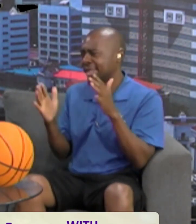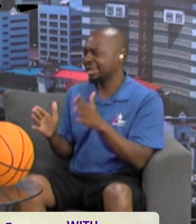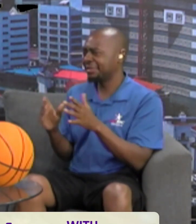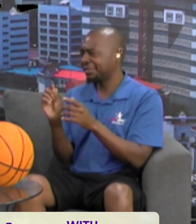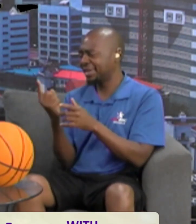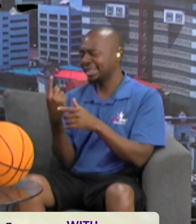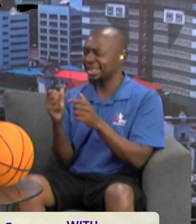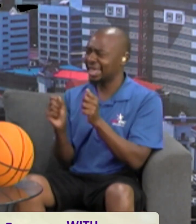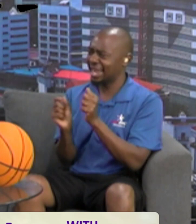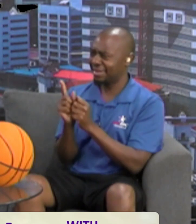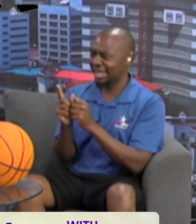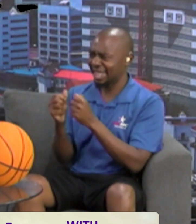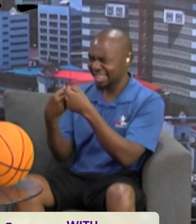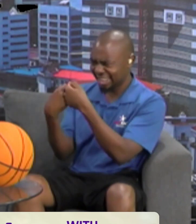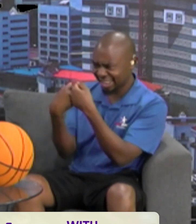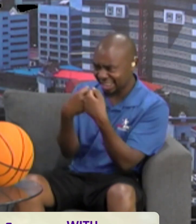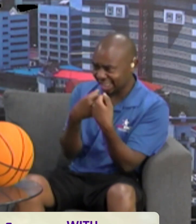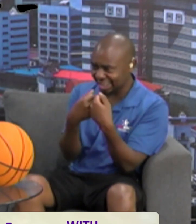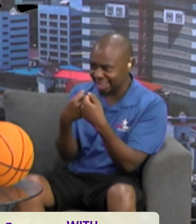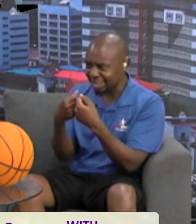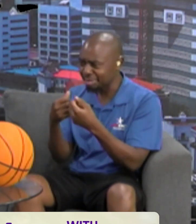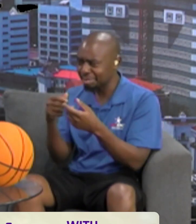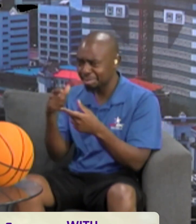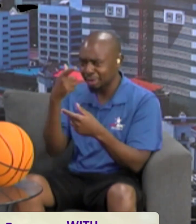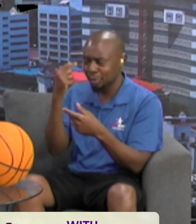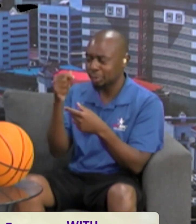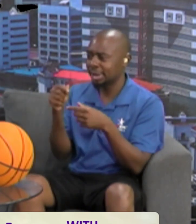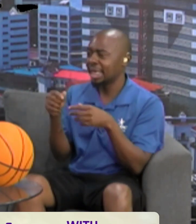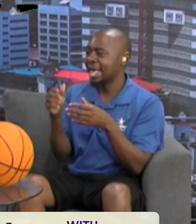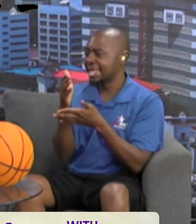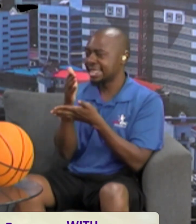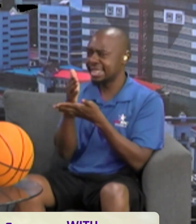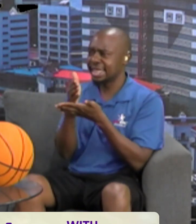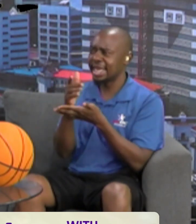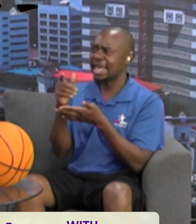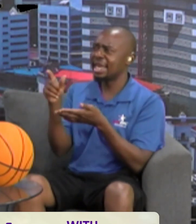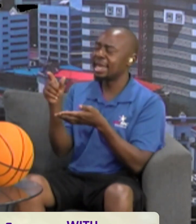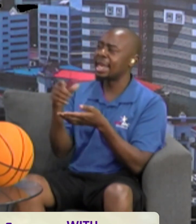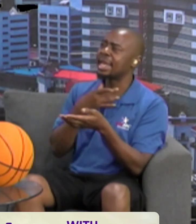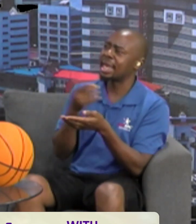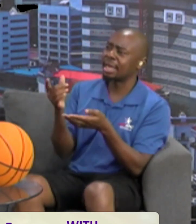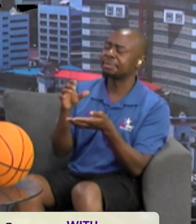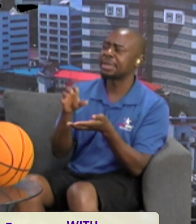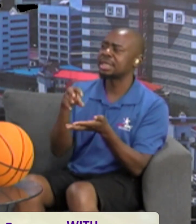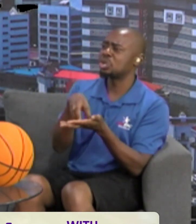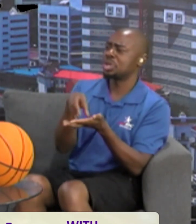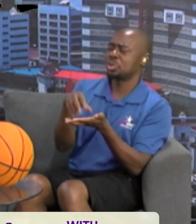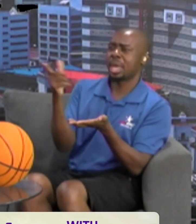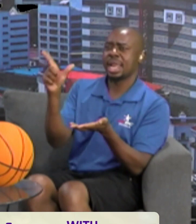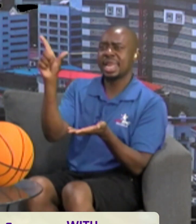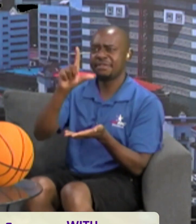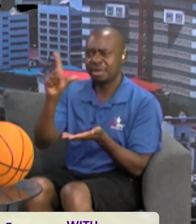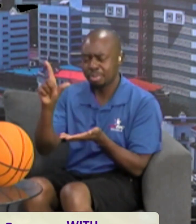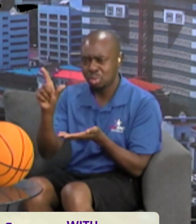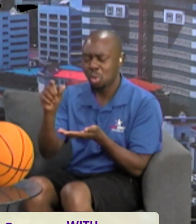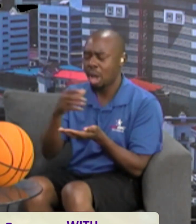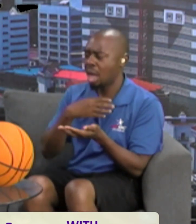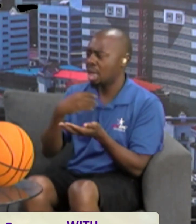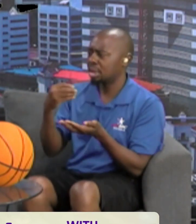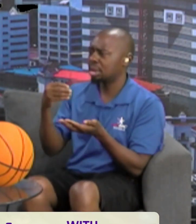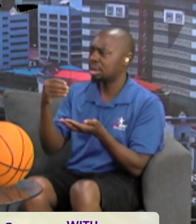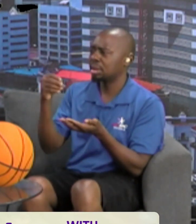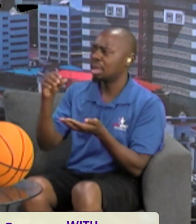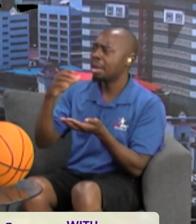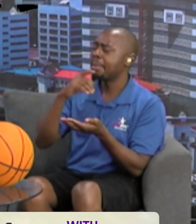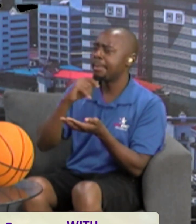also, for other players, first 11, it's a little bit of a tricky situation, because, for example, now we